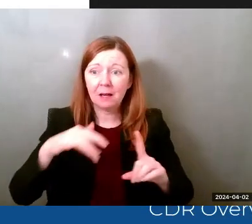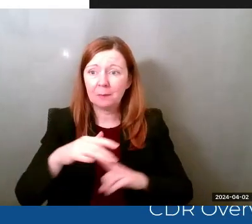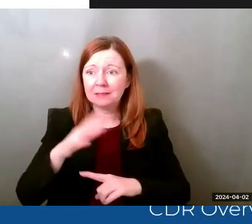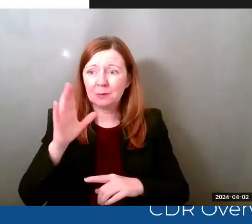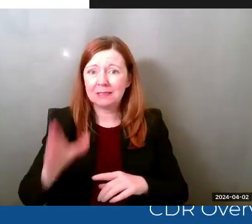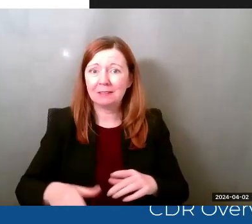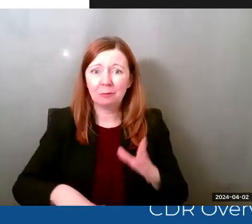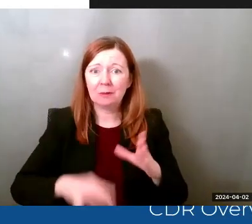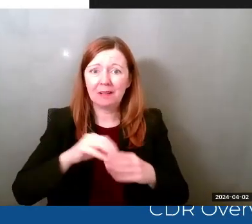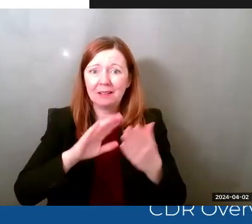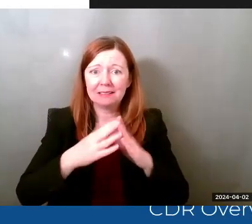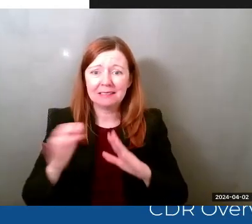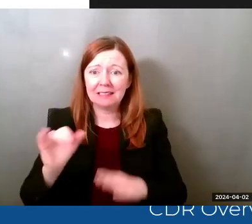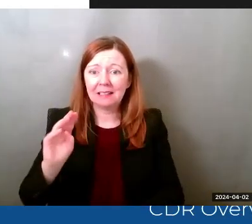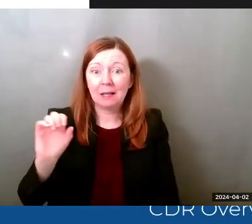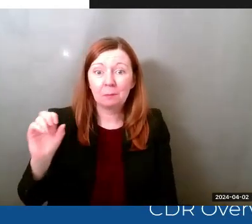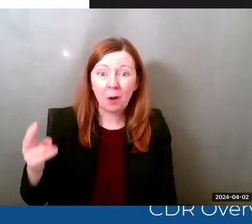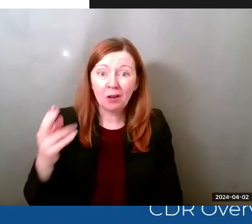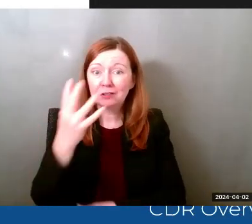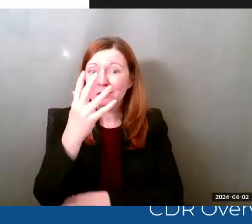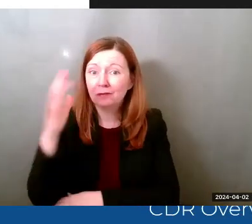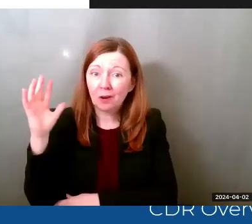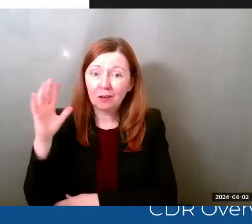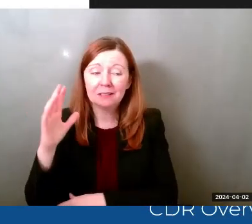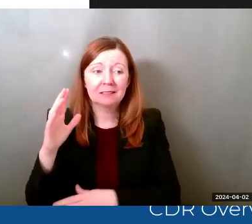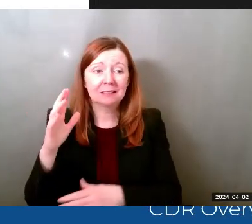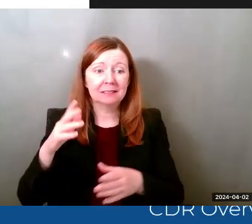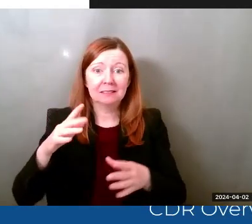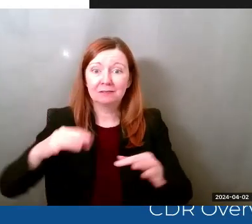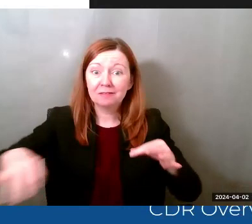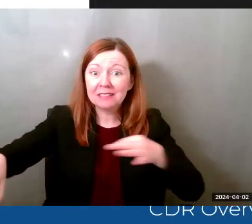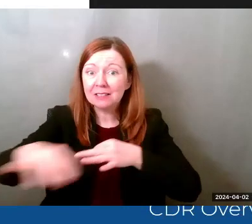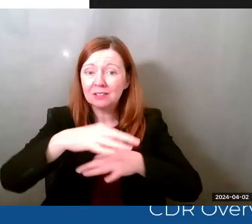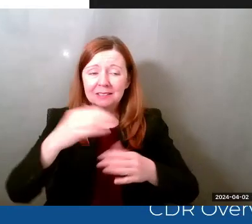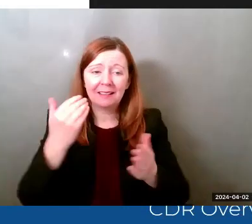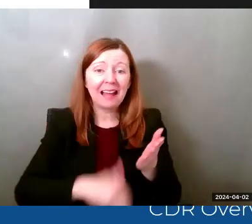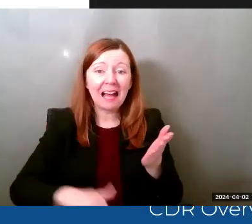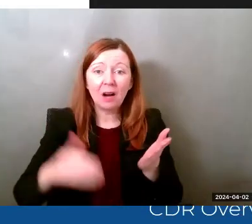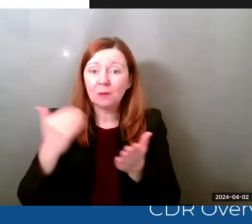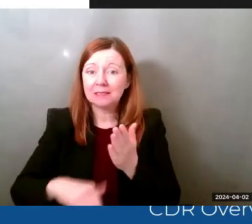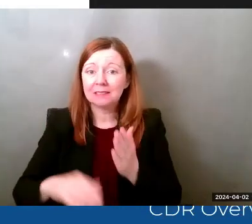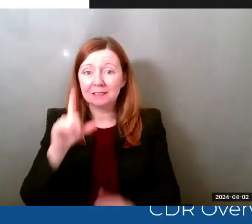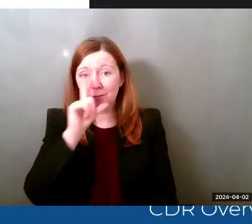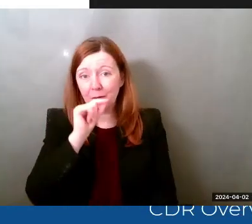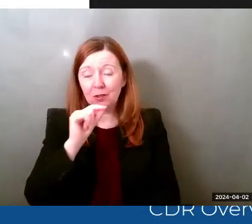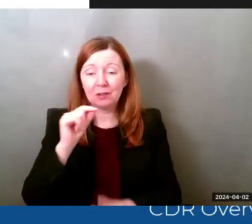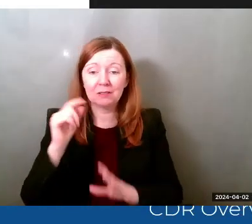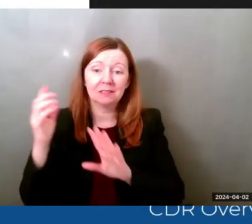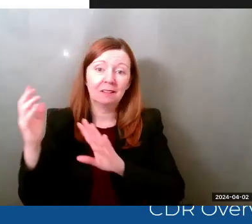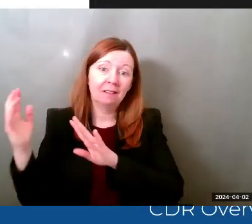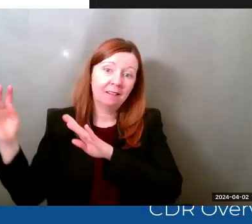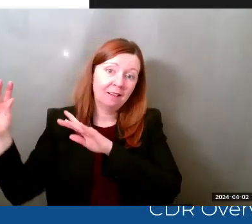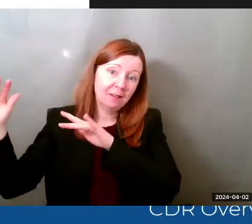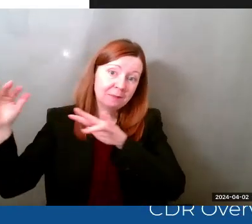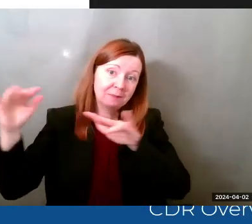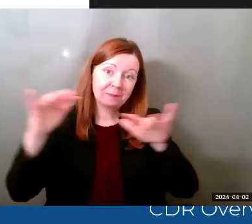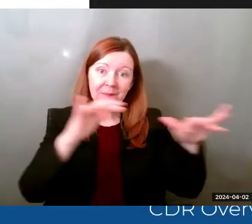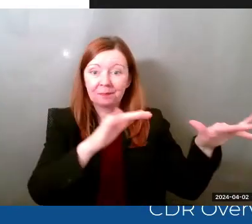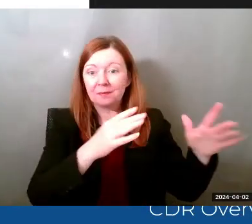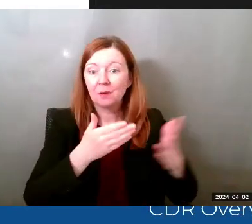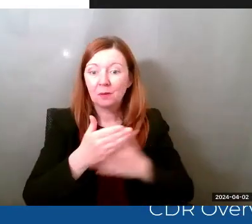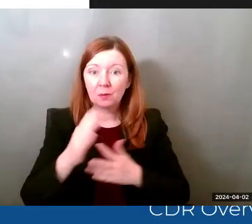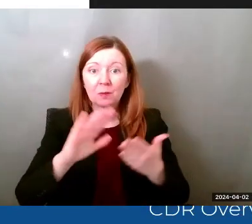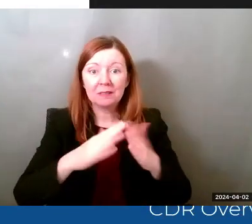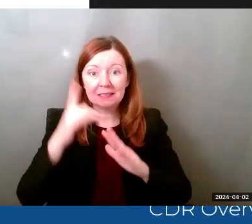in a city, such as marshes, forests, fields. Thousands of birds come through the city because of the